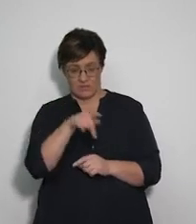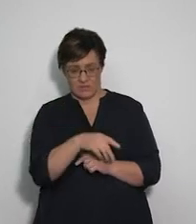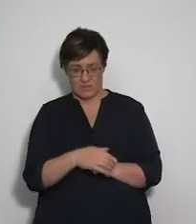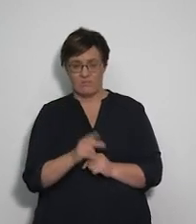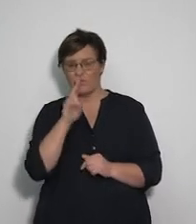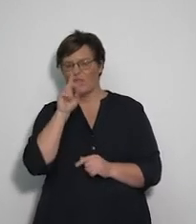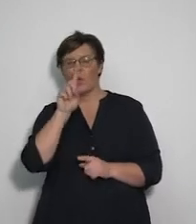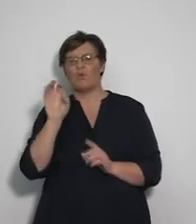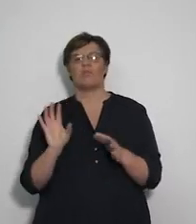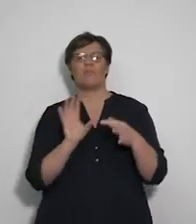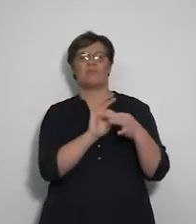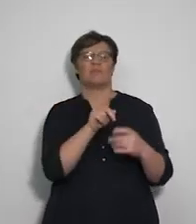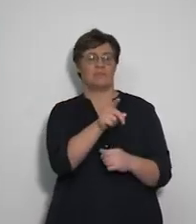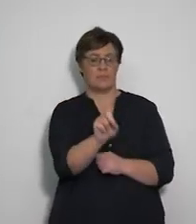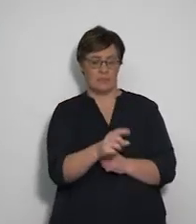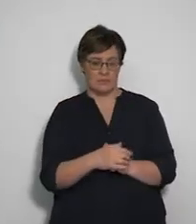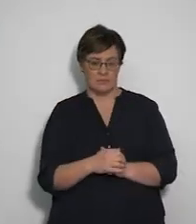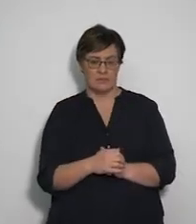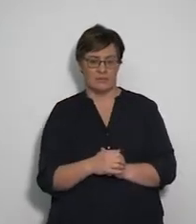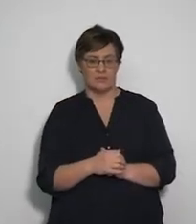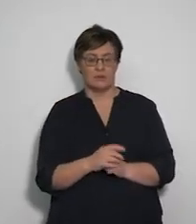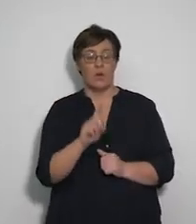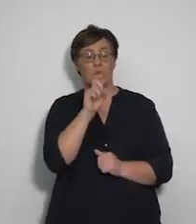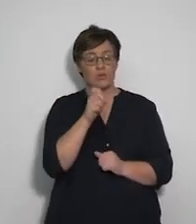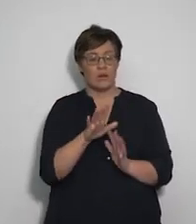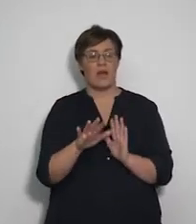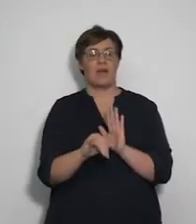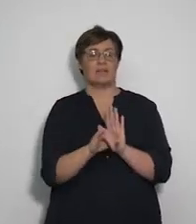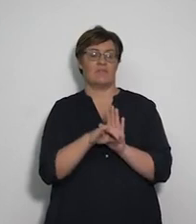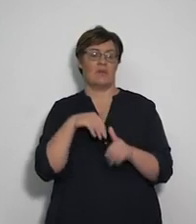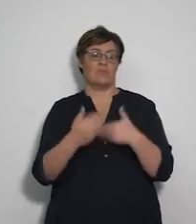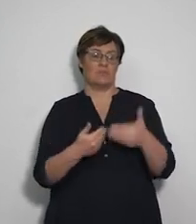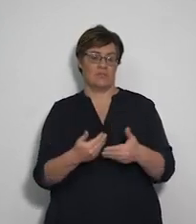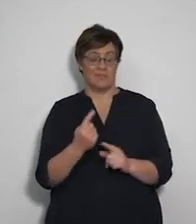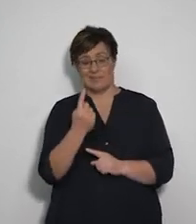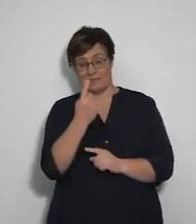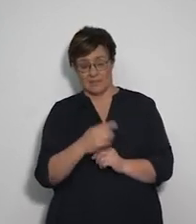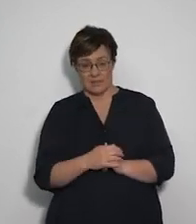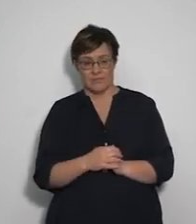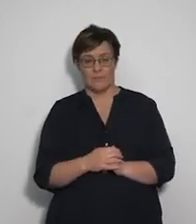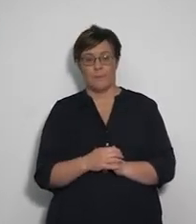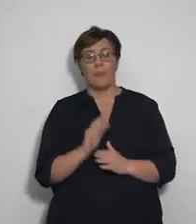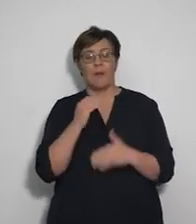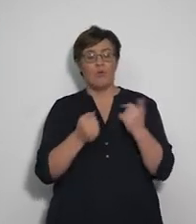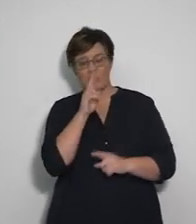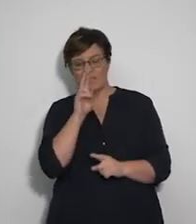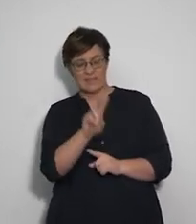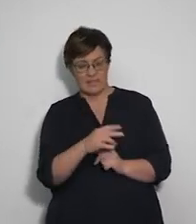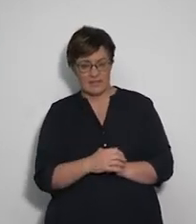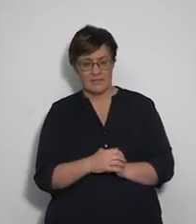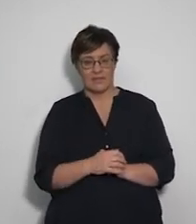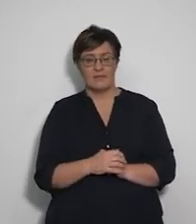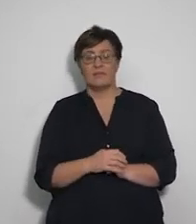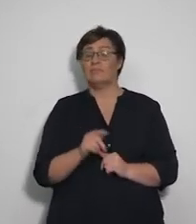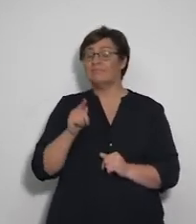And let's see some questions on this. So the question is, identify the process above. And if we look at the process above, guys,